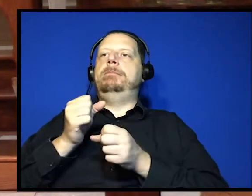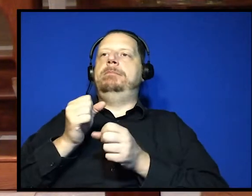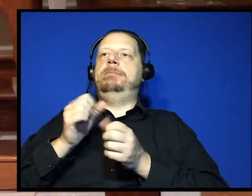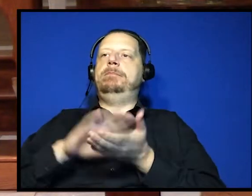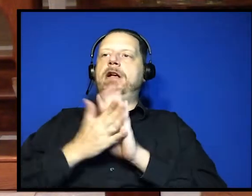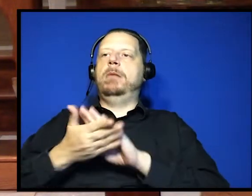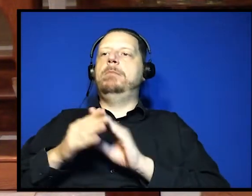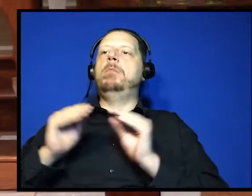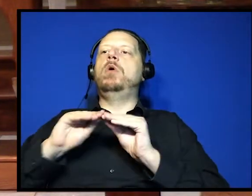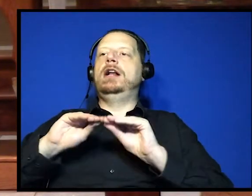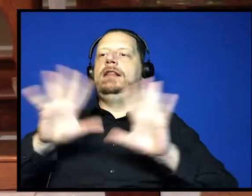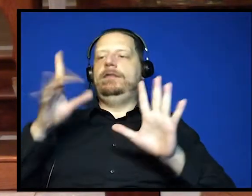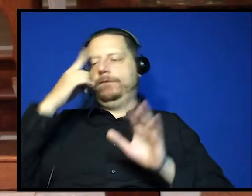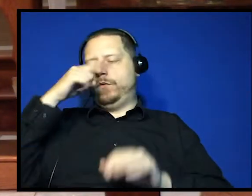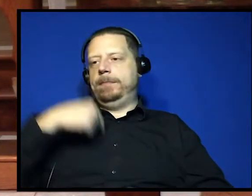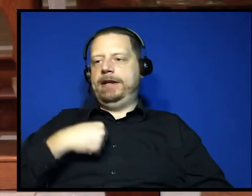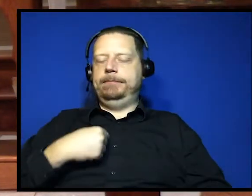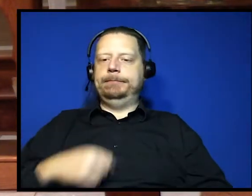focus for me.